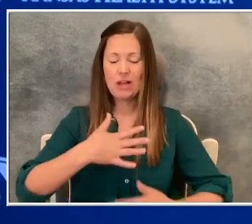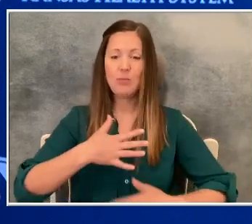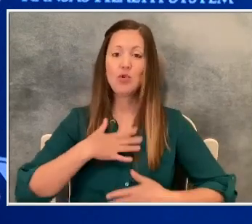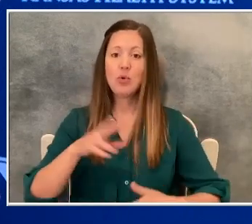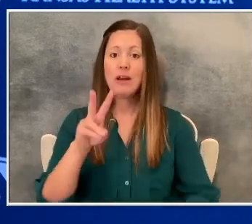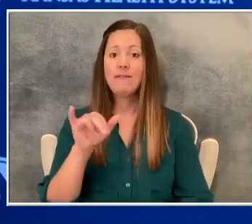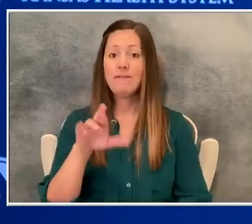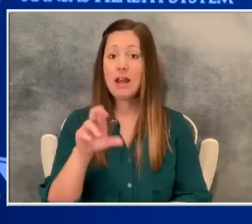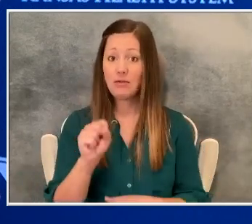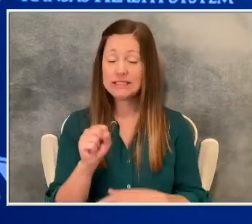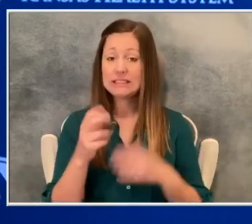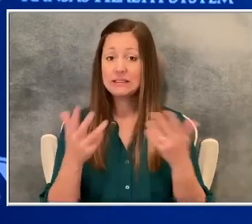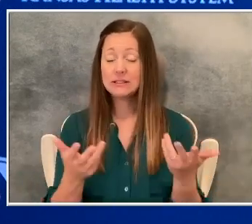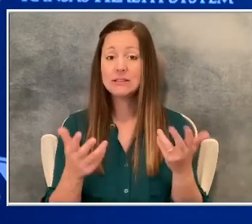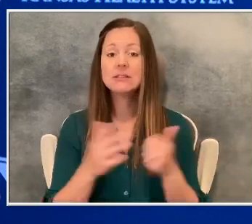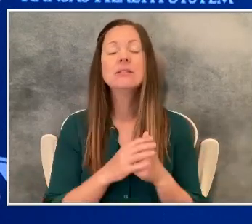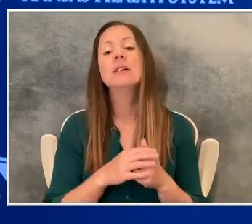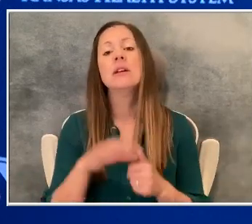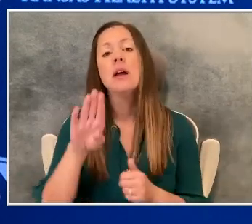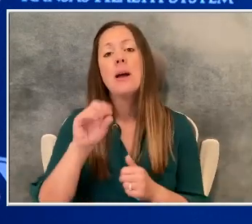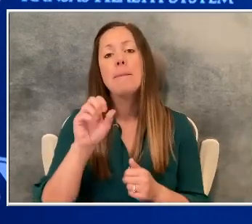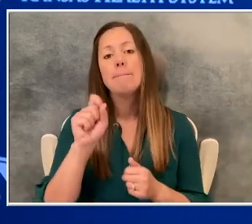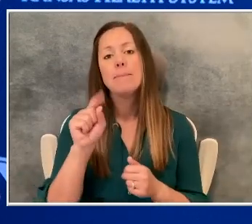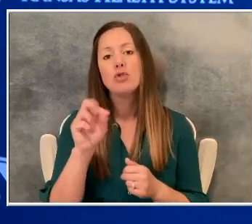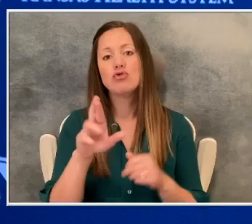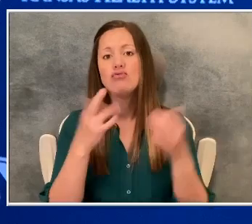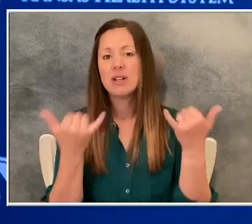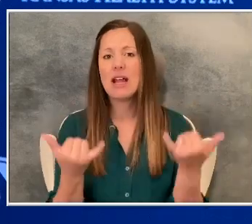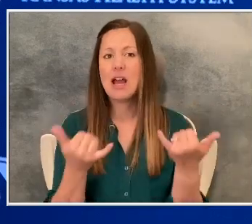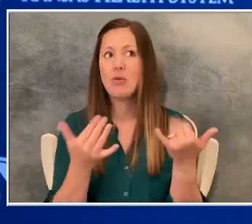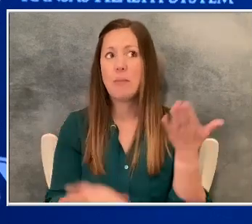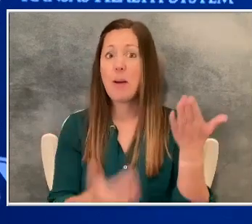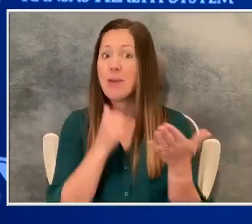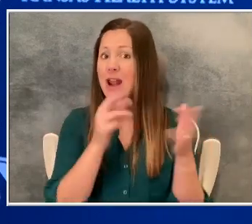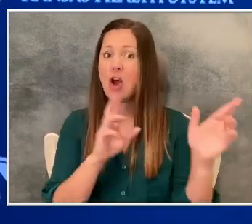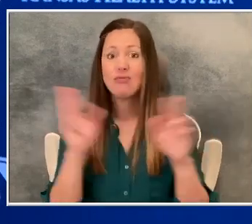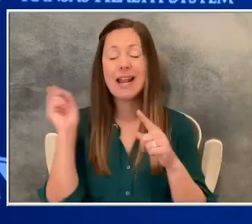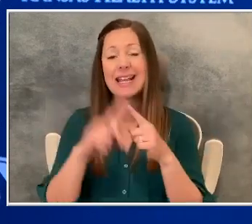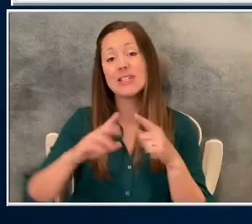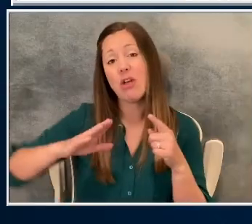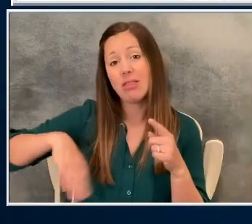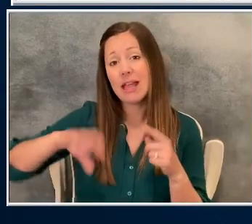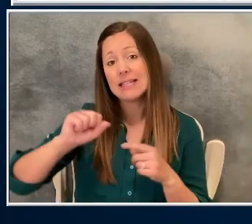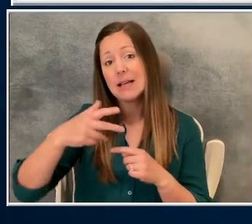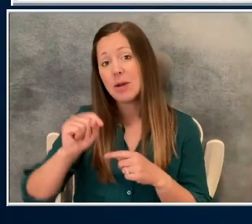viral season, but the booster right now probably will not be out until late September, early October.